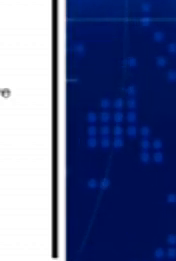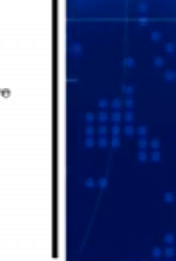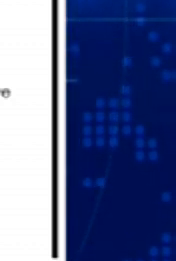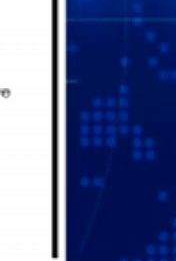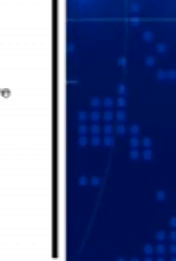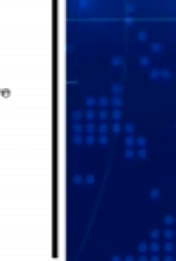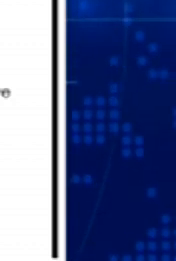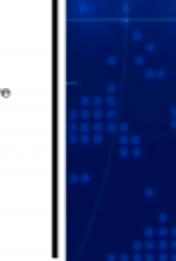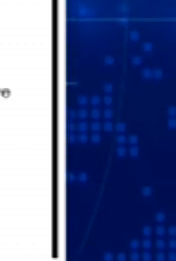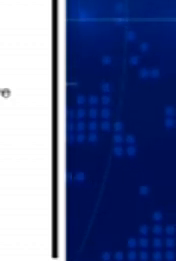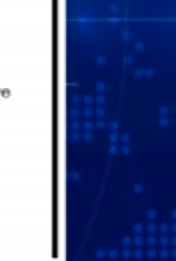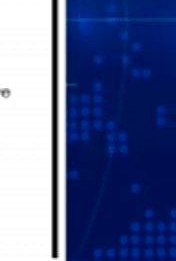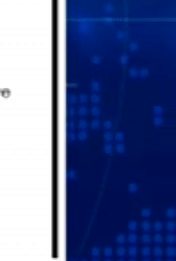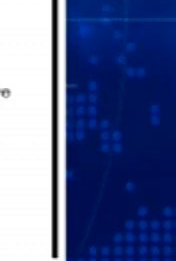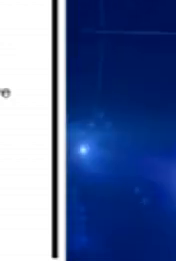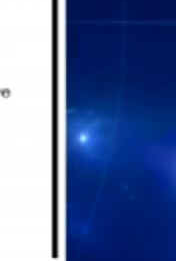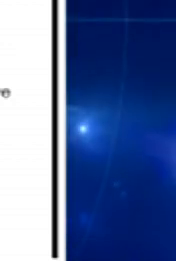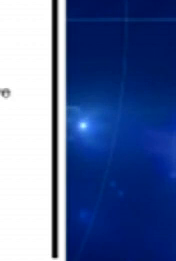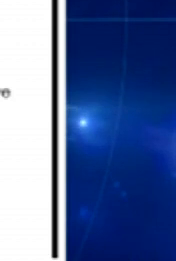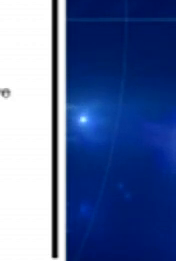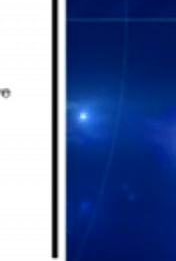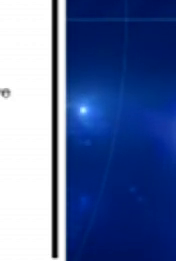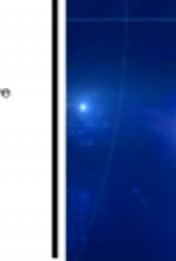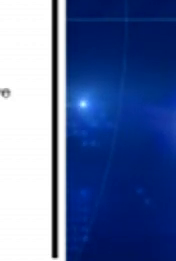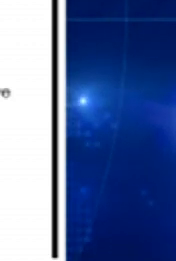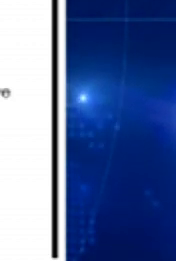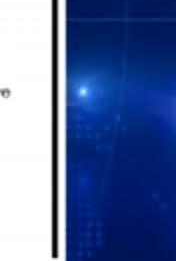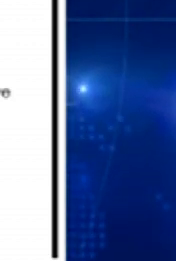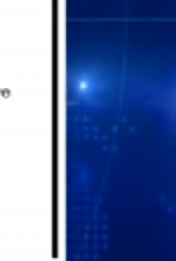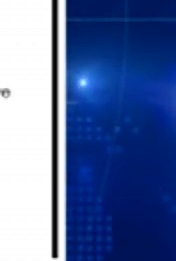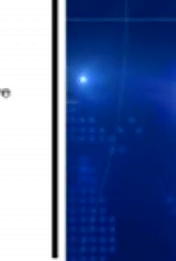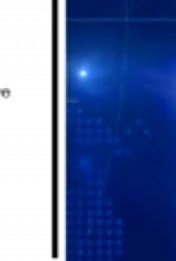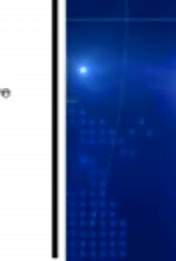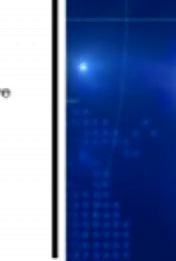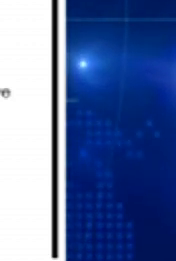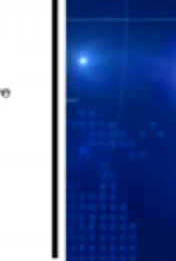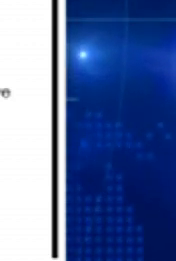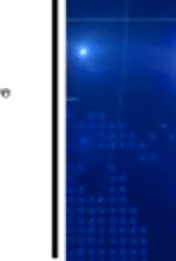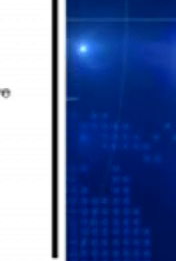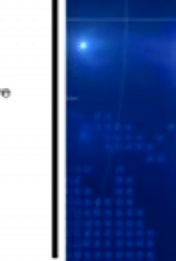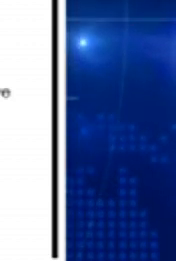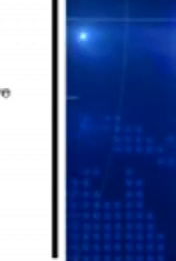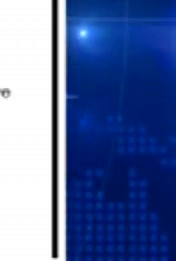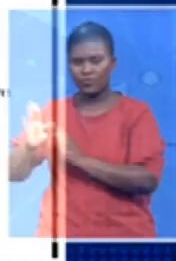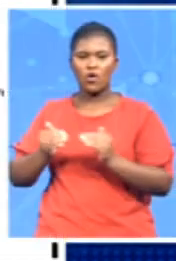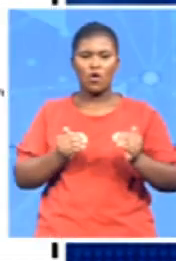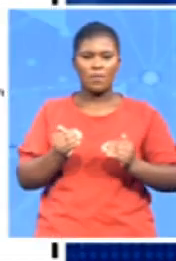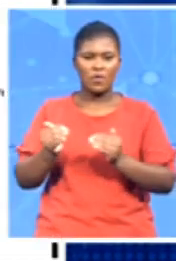wave peak to the third wave peak to the peak of the fourth wave. So you can see that